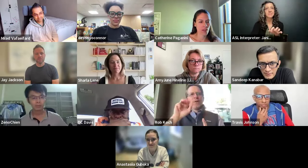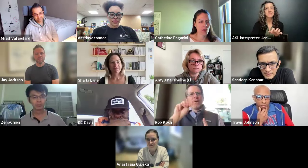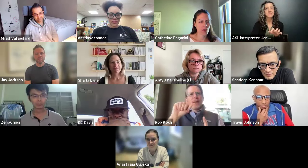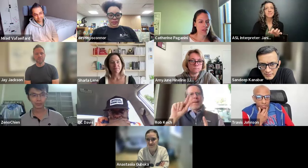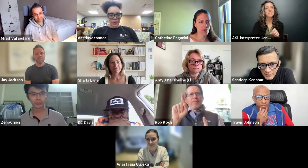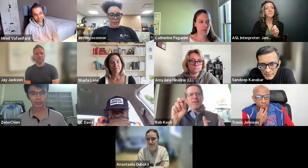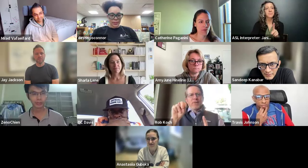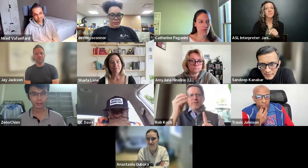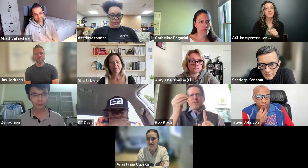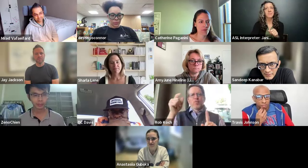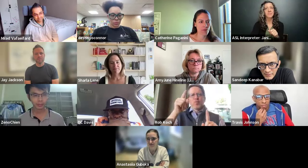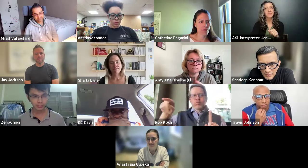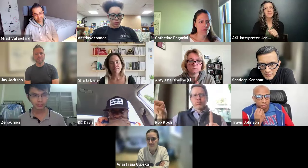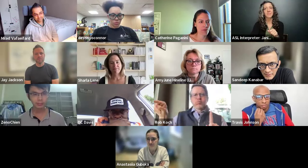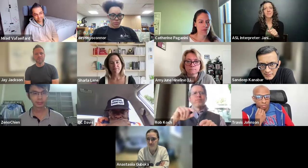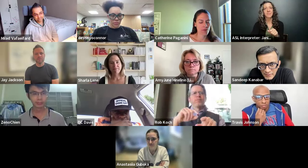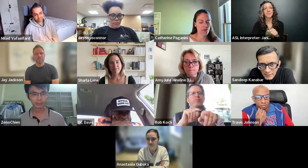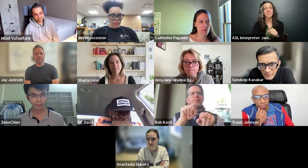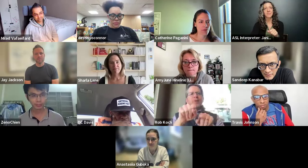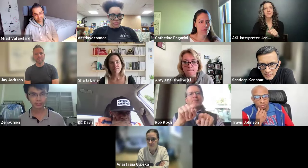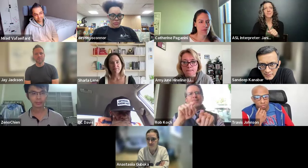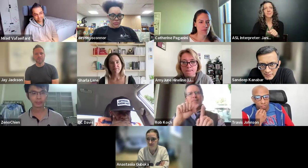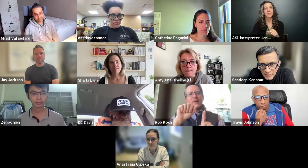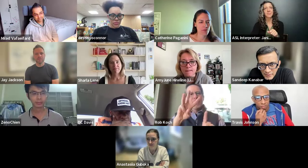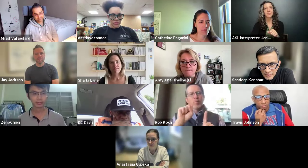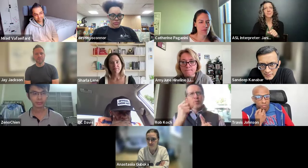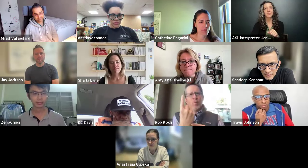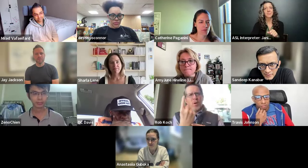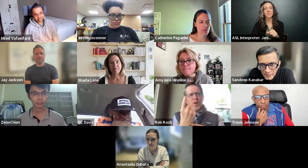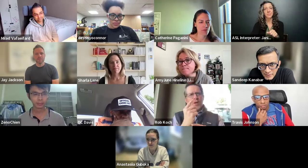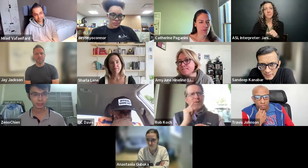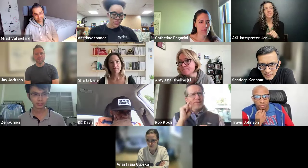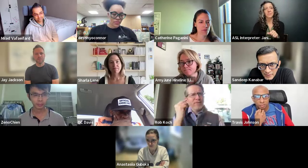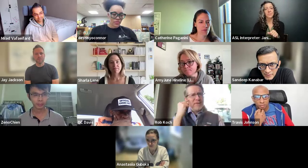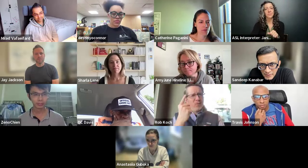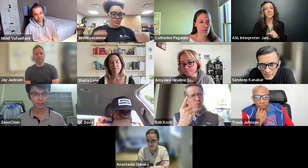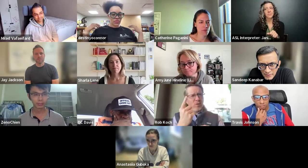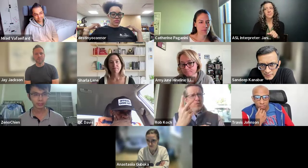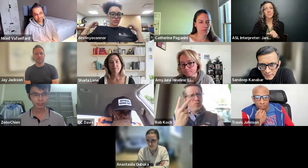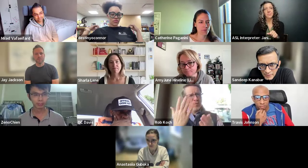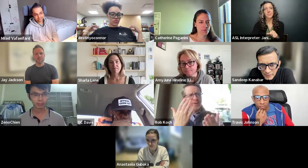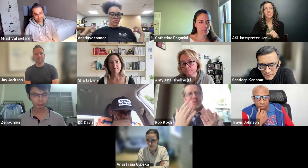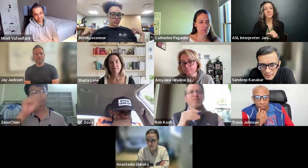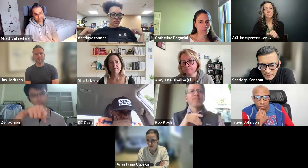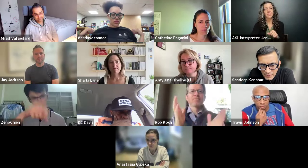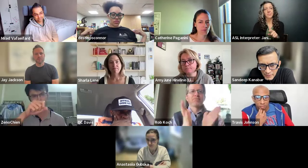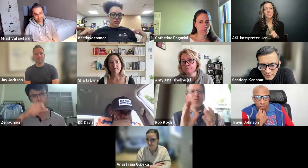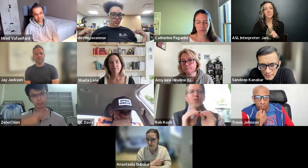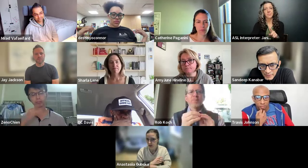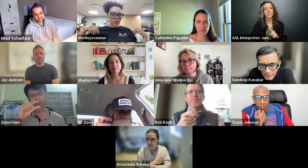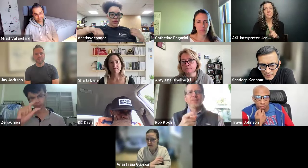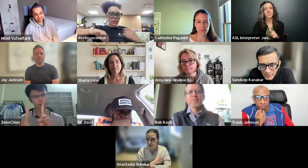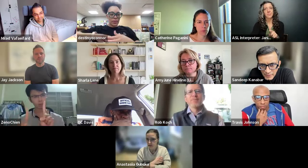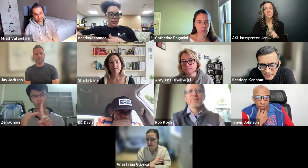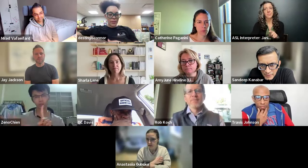Rob's just saying that the person who used to work at AWS moved over to Google. And I think there were maybe a